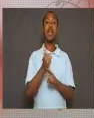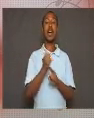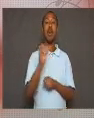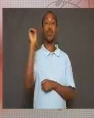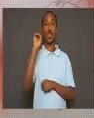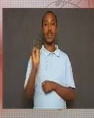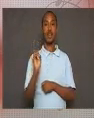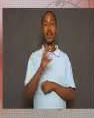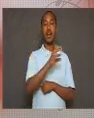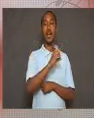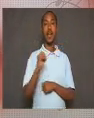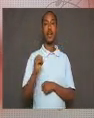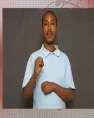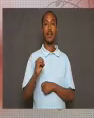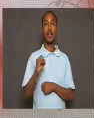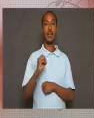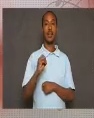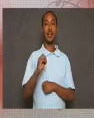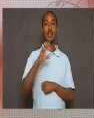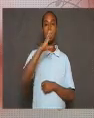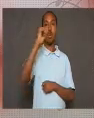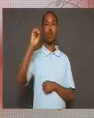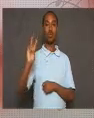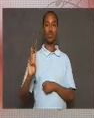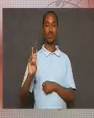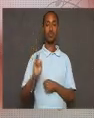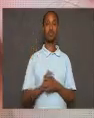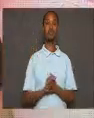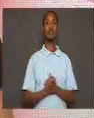oxide and carbon dioxide.